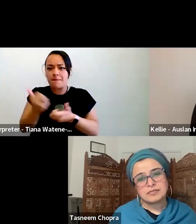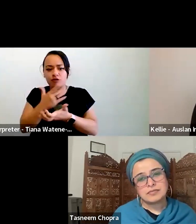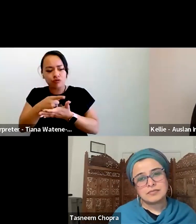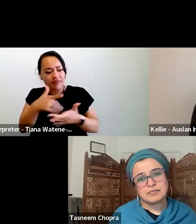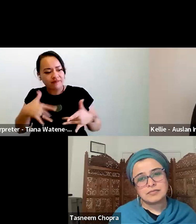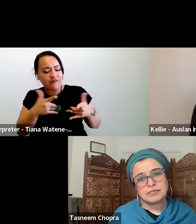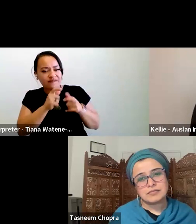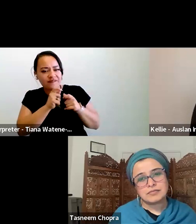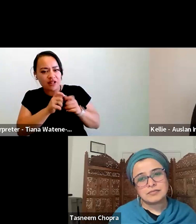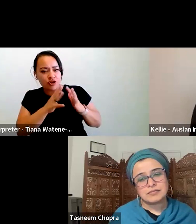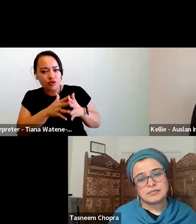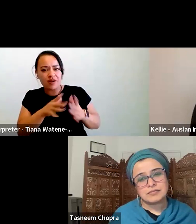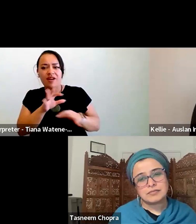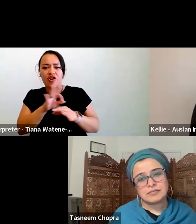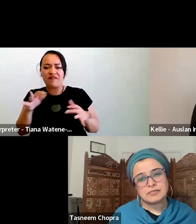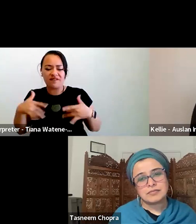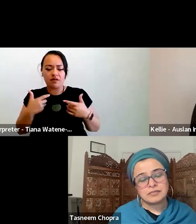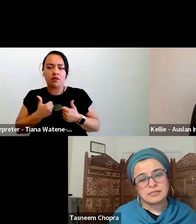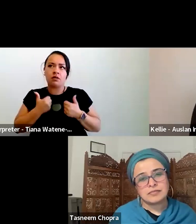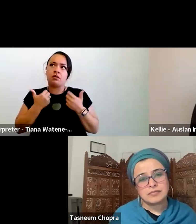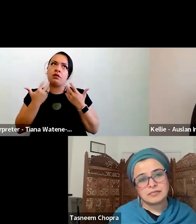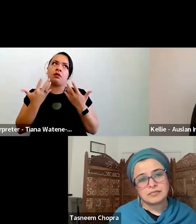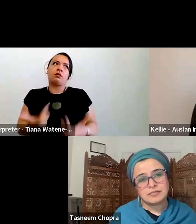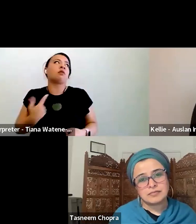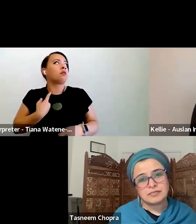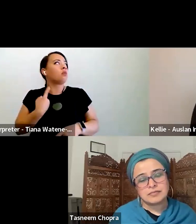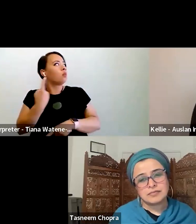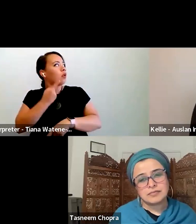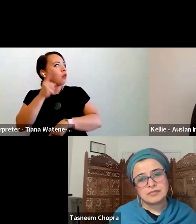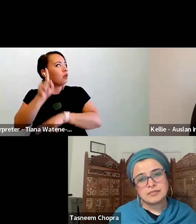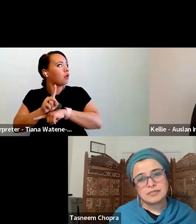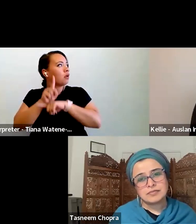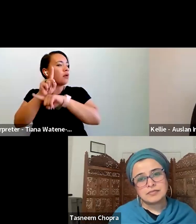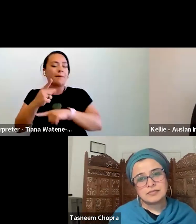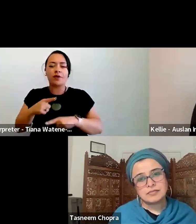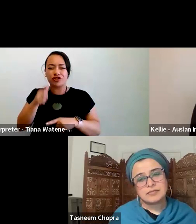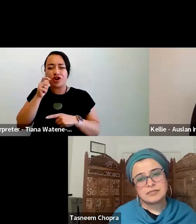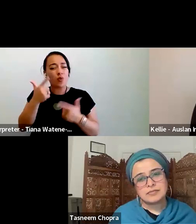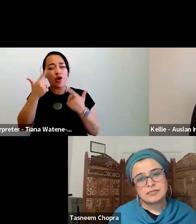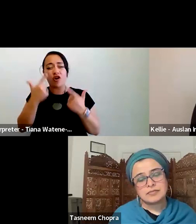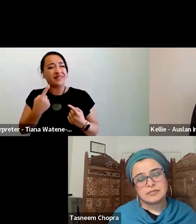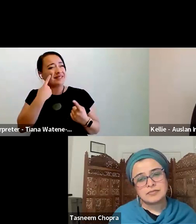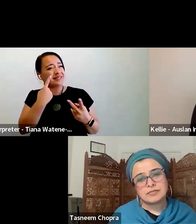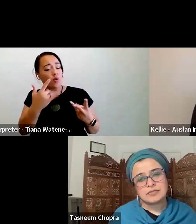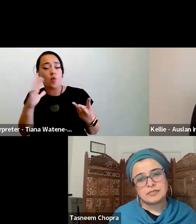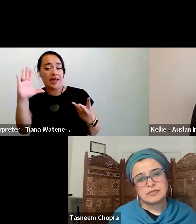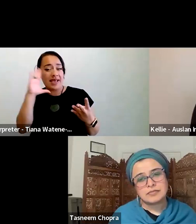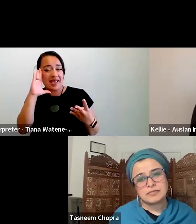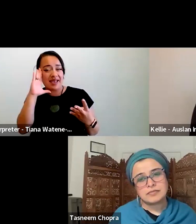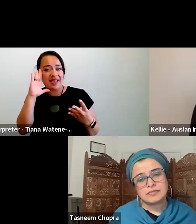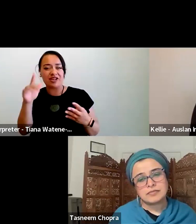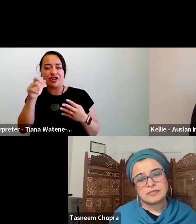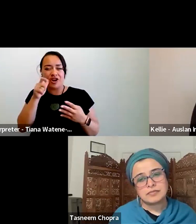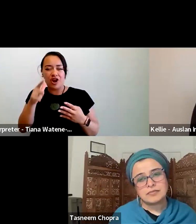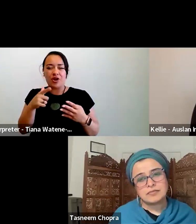boards and not feeling exhausted, as often is what we hear when